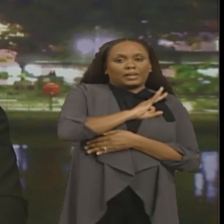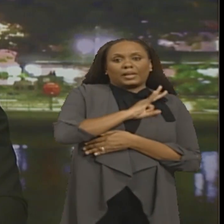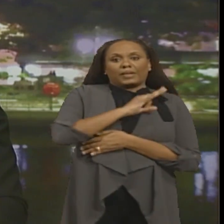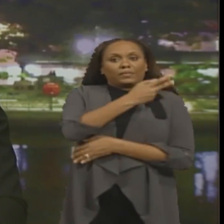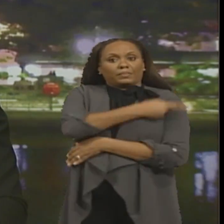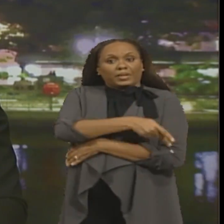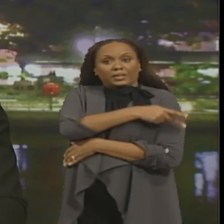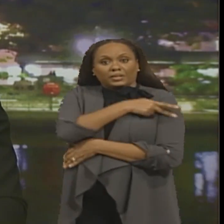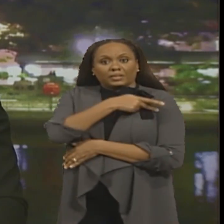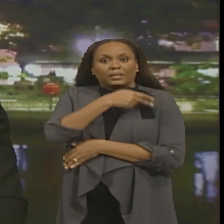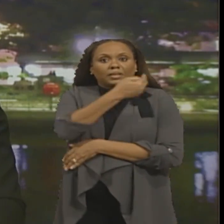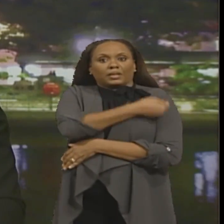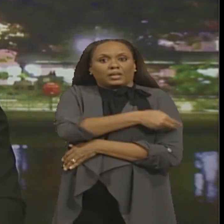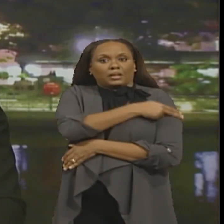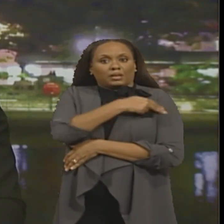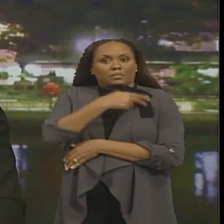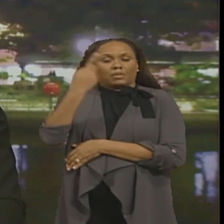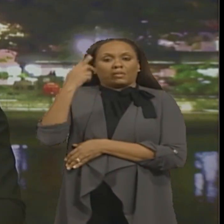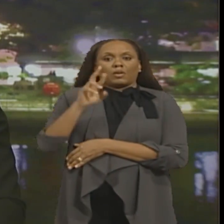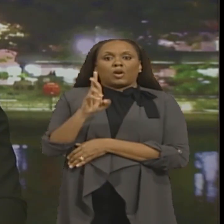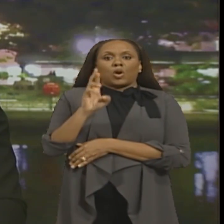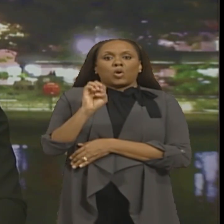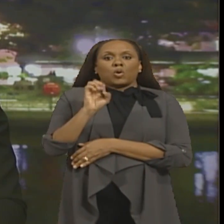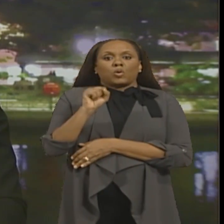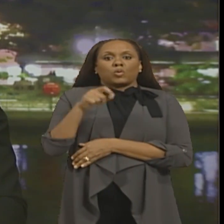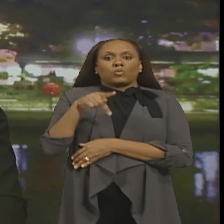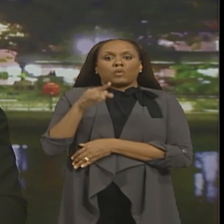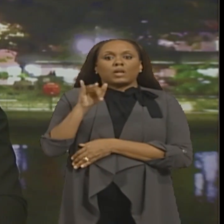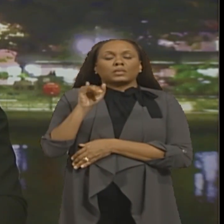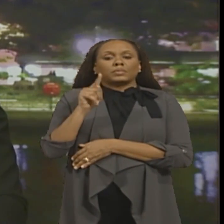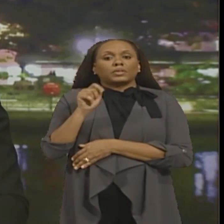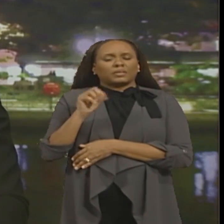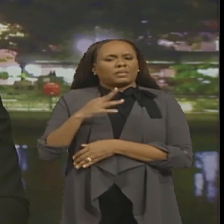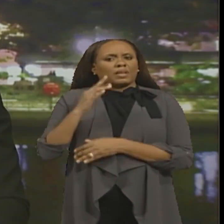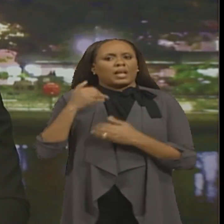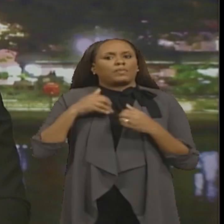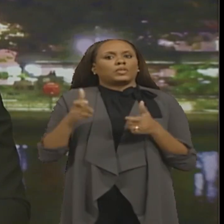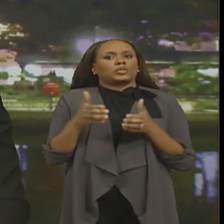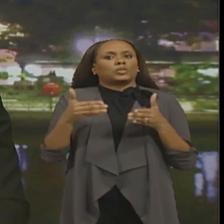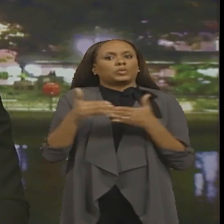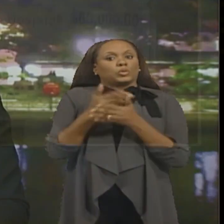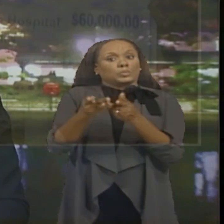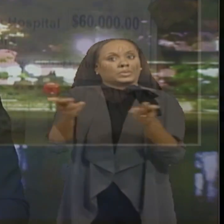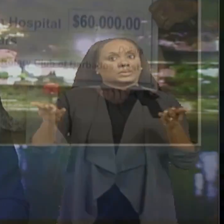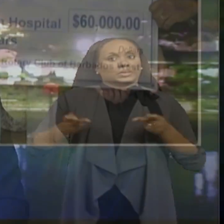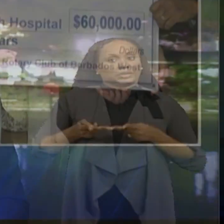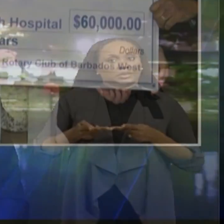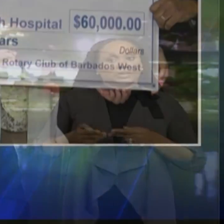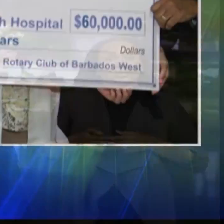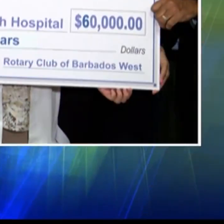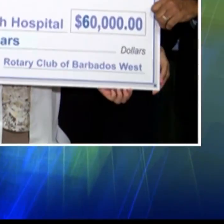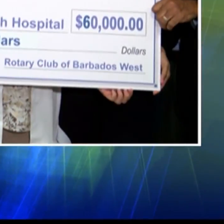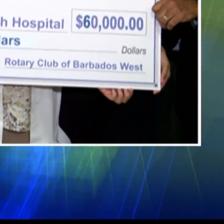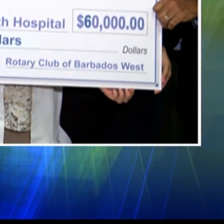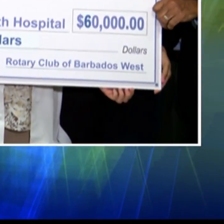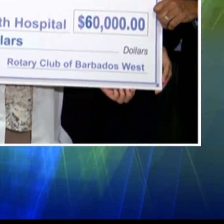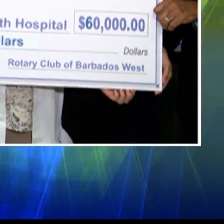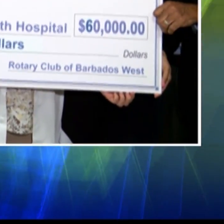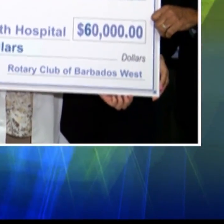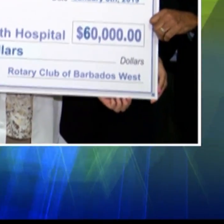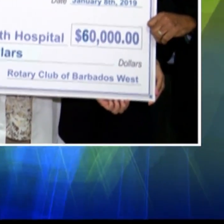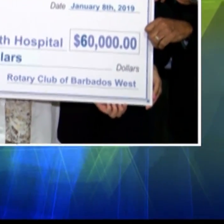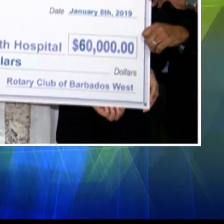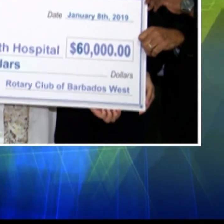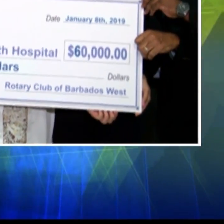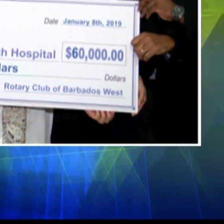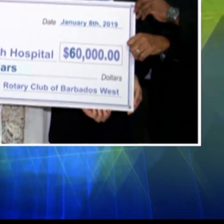the Queen Elizabeth Hospital will have a fresh new space to function in. This following a donation of $60,000 from